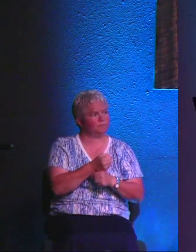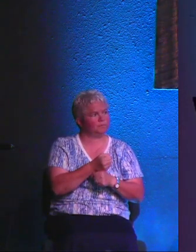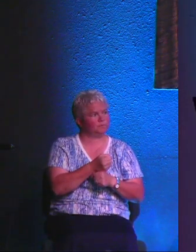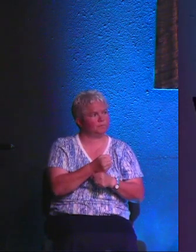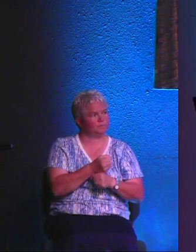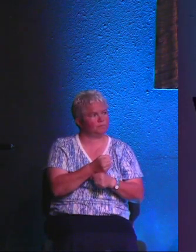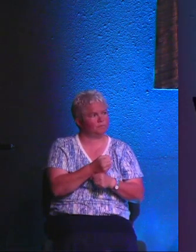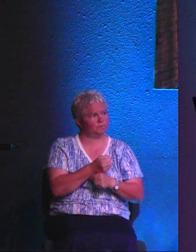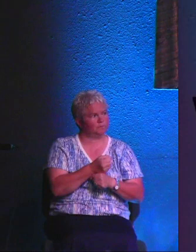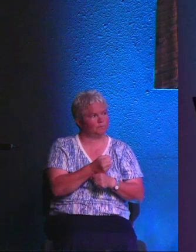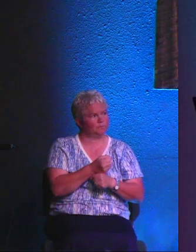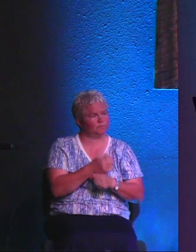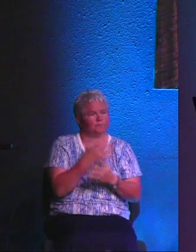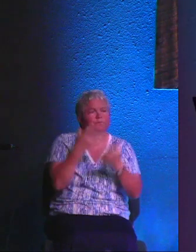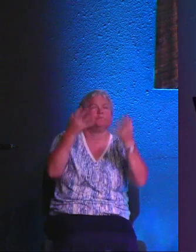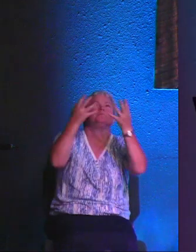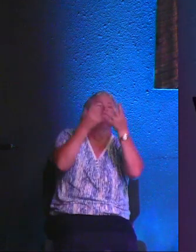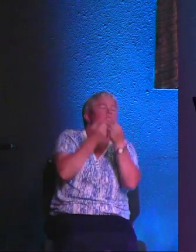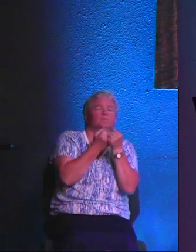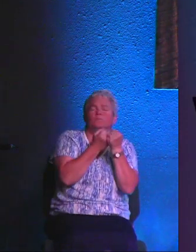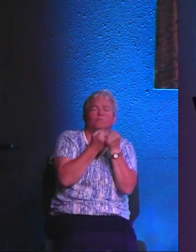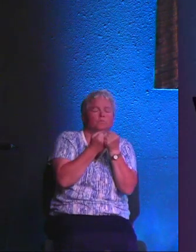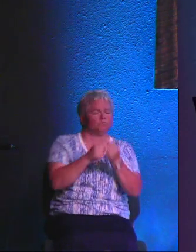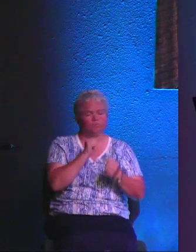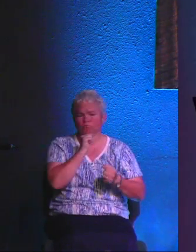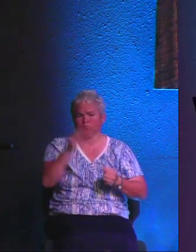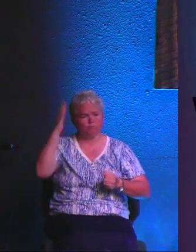But I just didn't know how to get close to him.